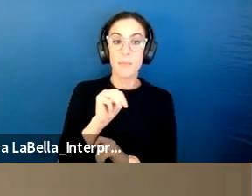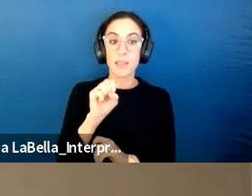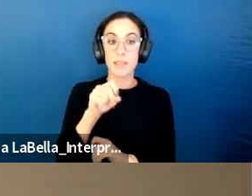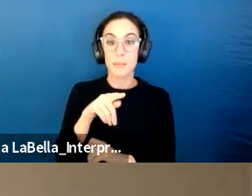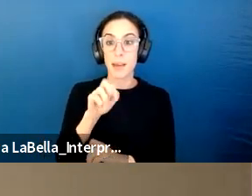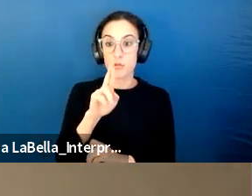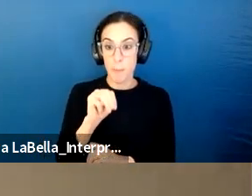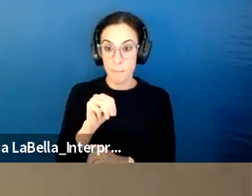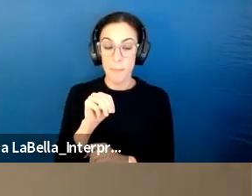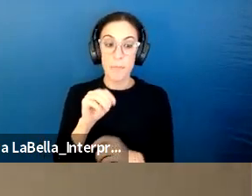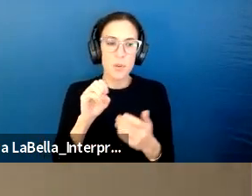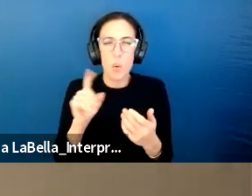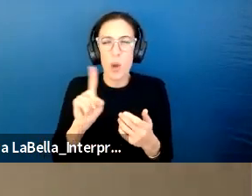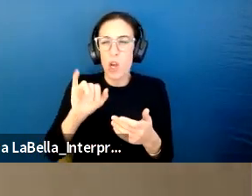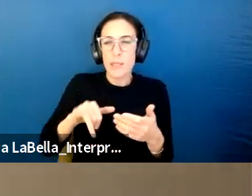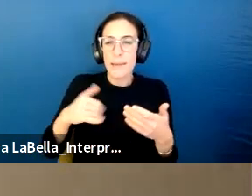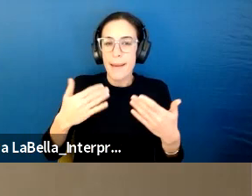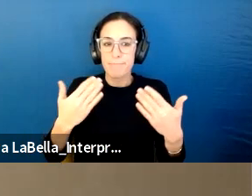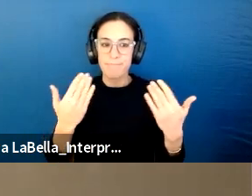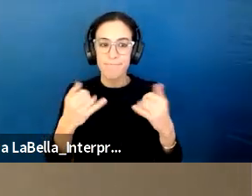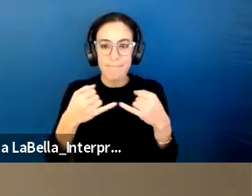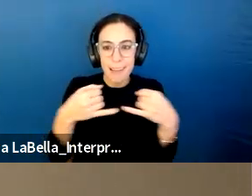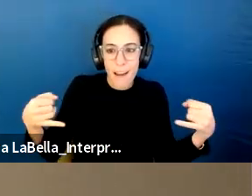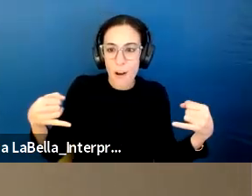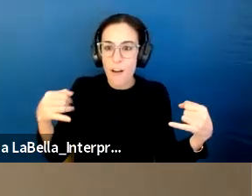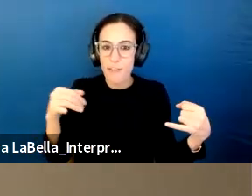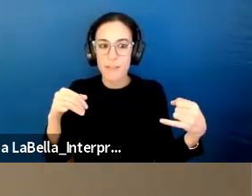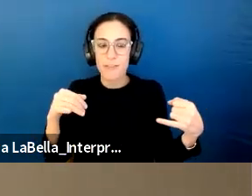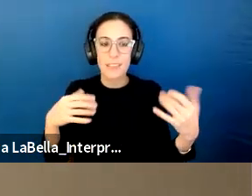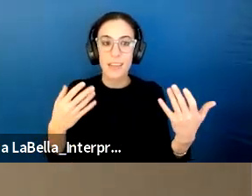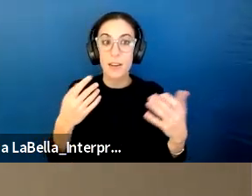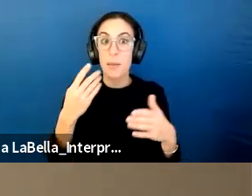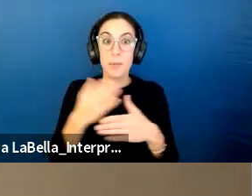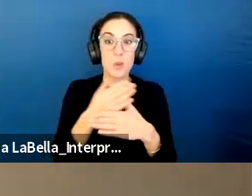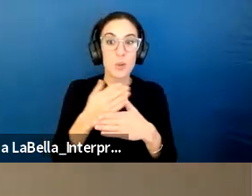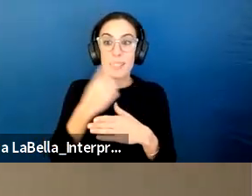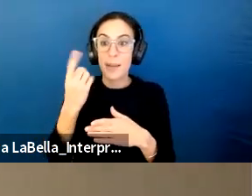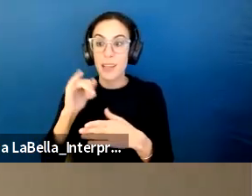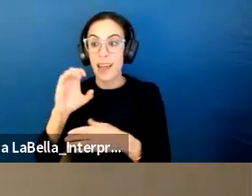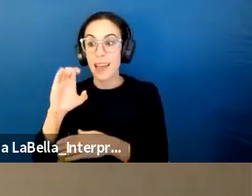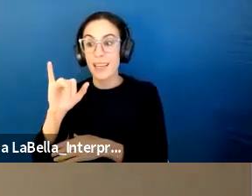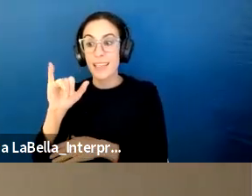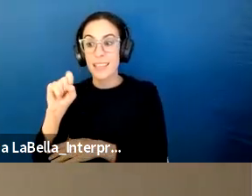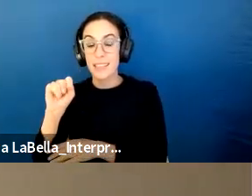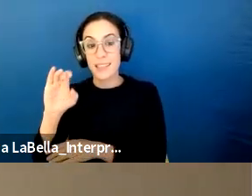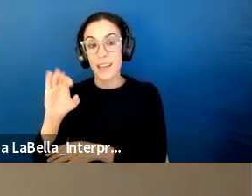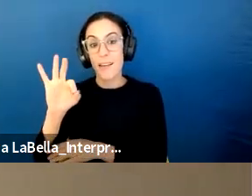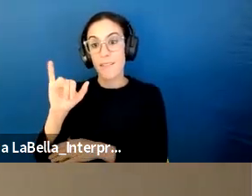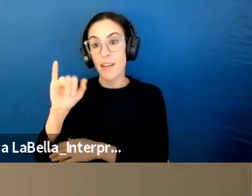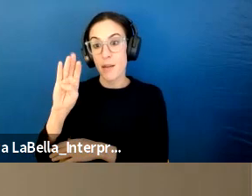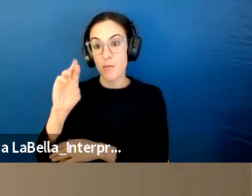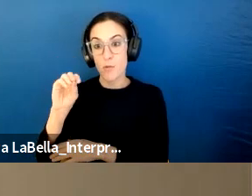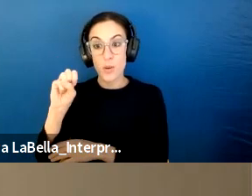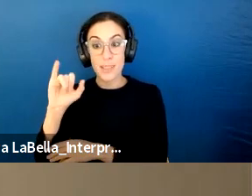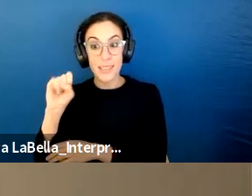So where is that cutoff between something like cystic fibrosis and people with disabilities